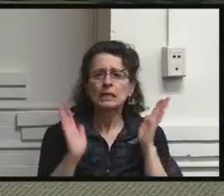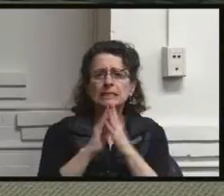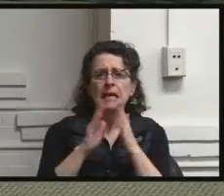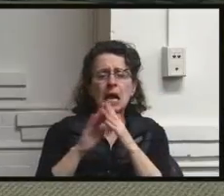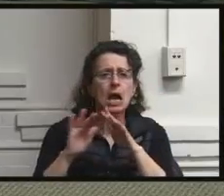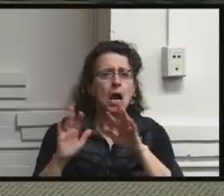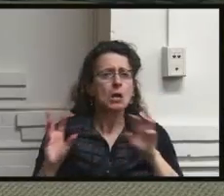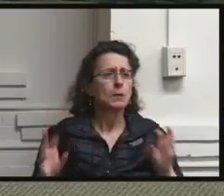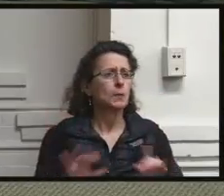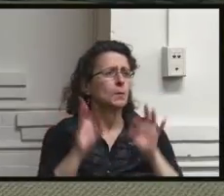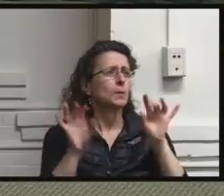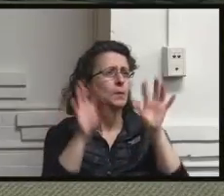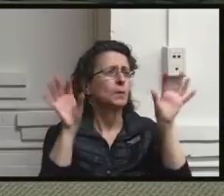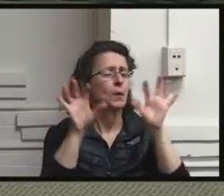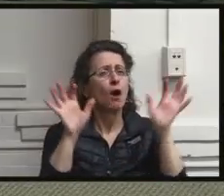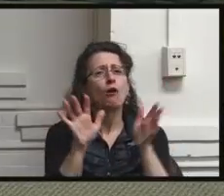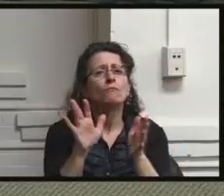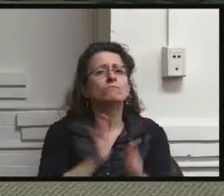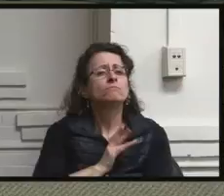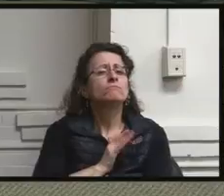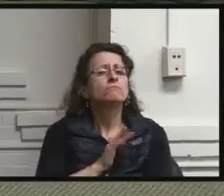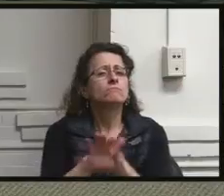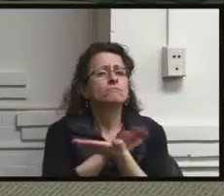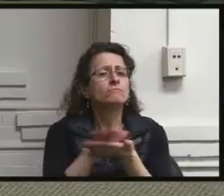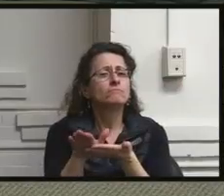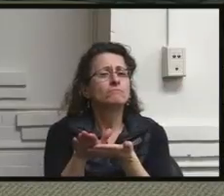and it's fantastic. I love it. But